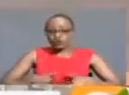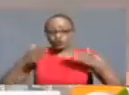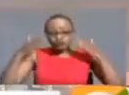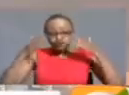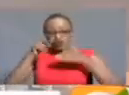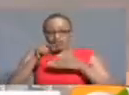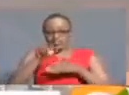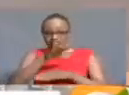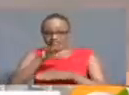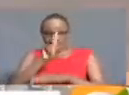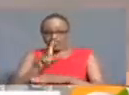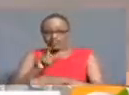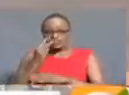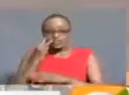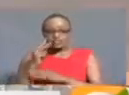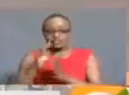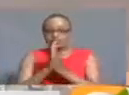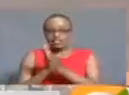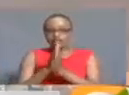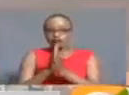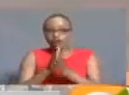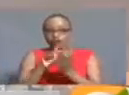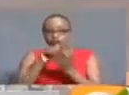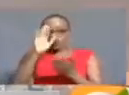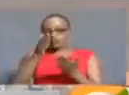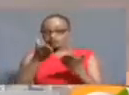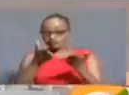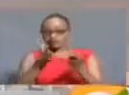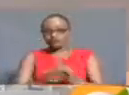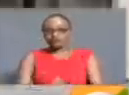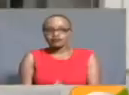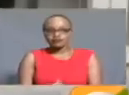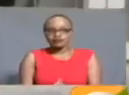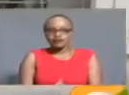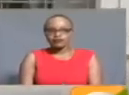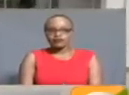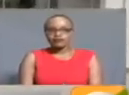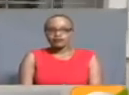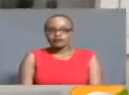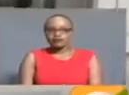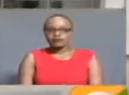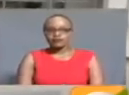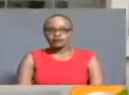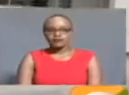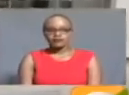huko? Haya hapa makala ya Rangi ya Thao. Sasa.